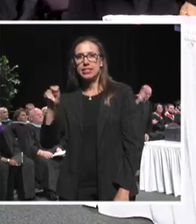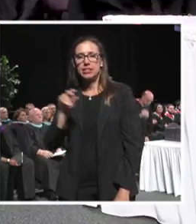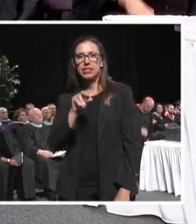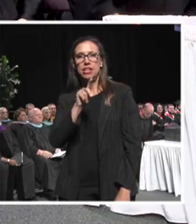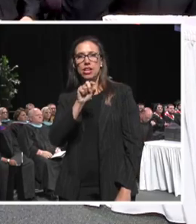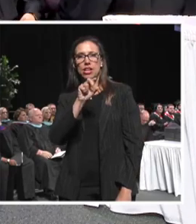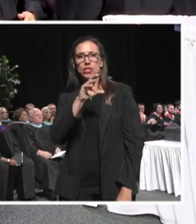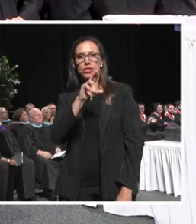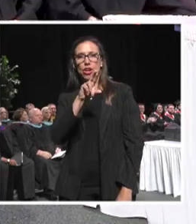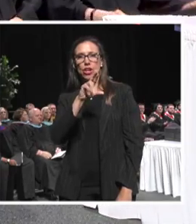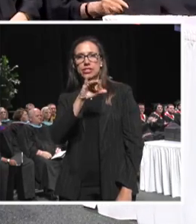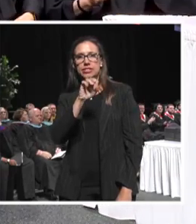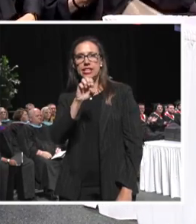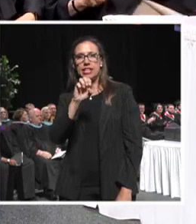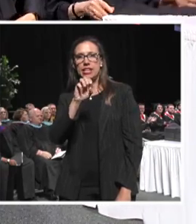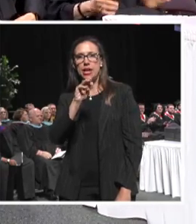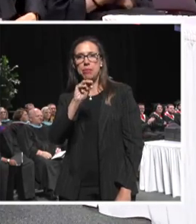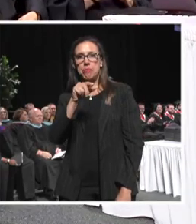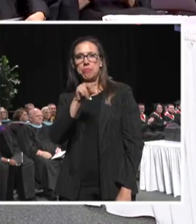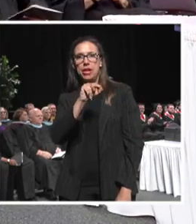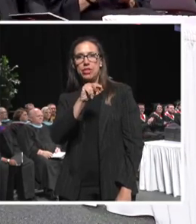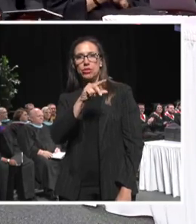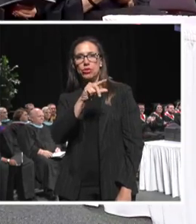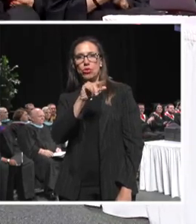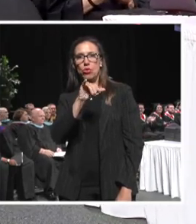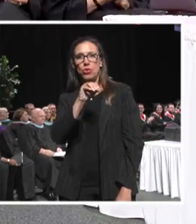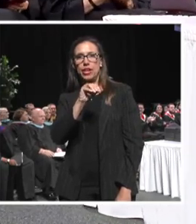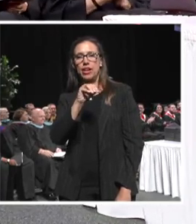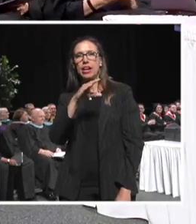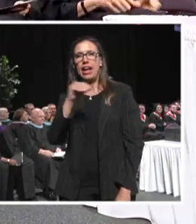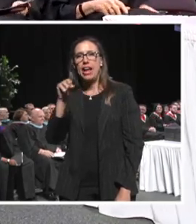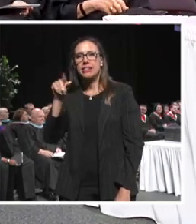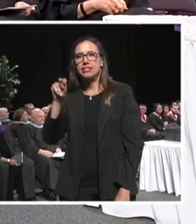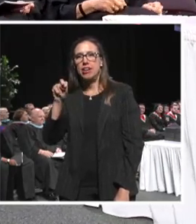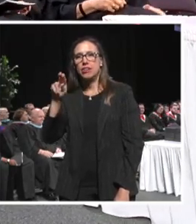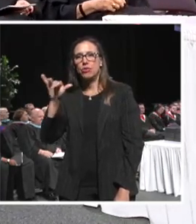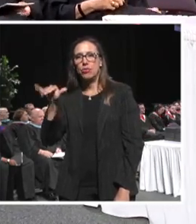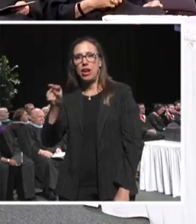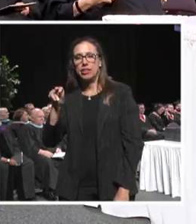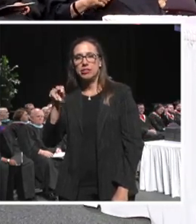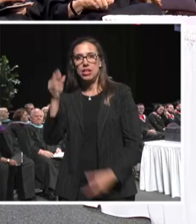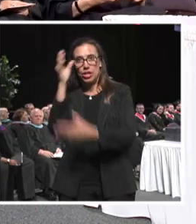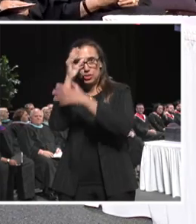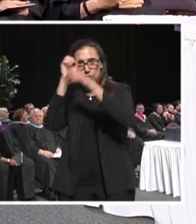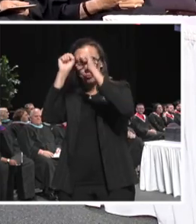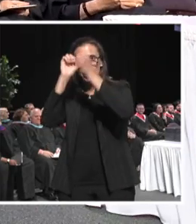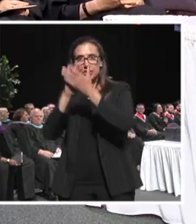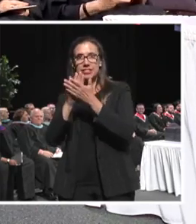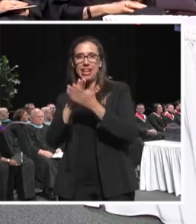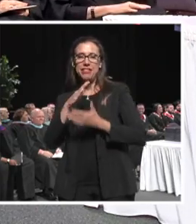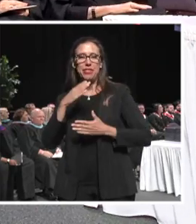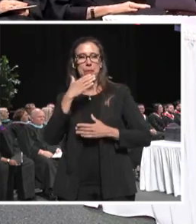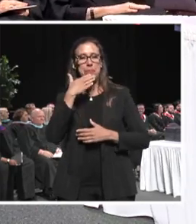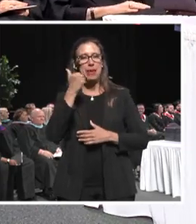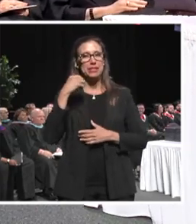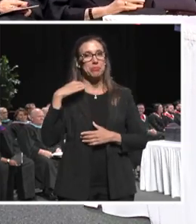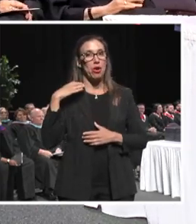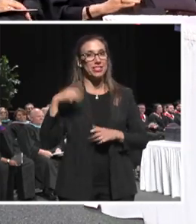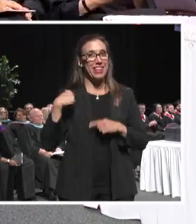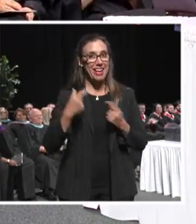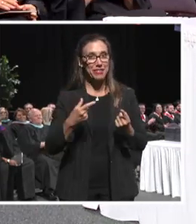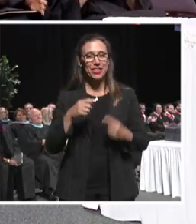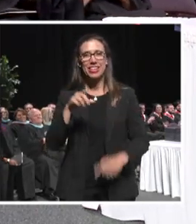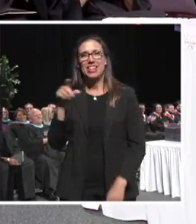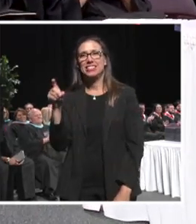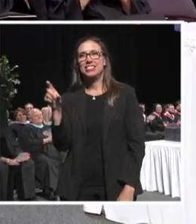Darcy Mingoya, Don Ryan. Our superintendent of schools and the best boss ever, Dr. Mark Henry.